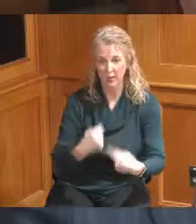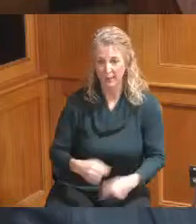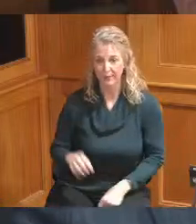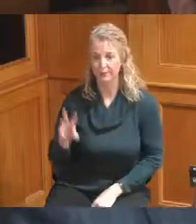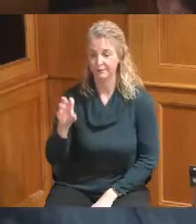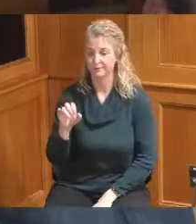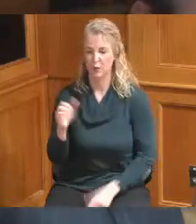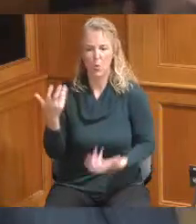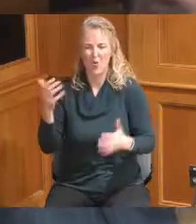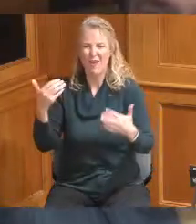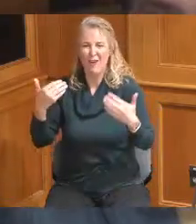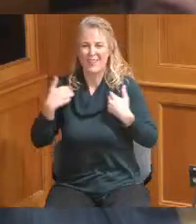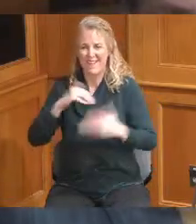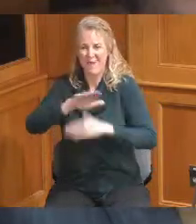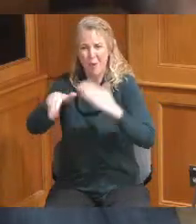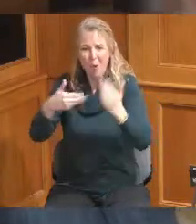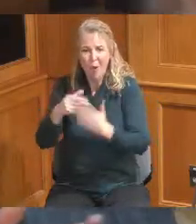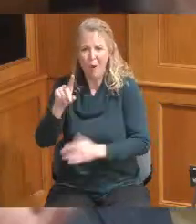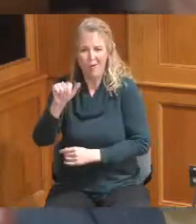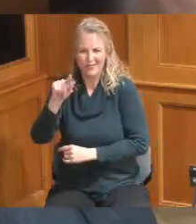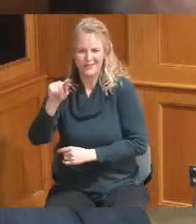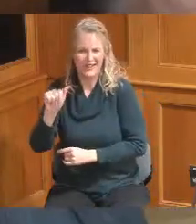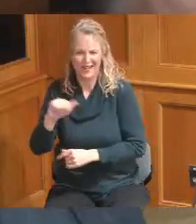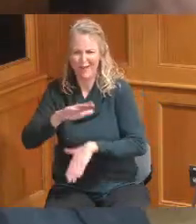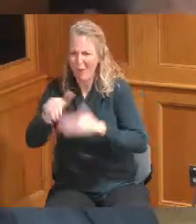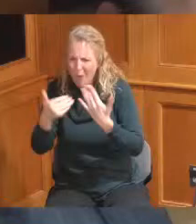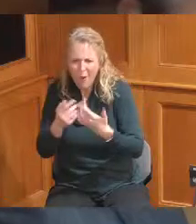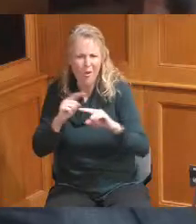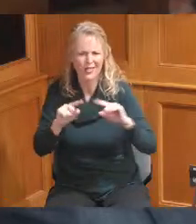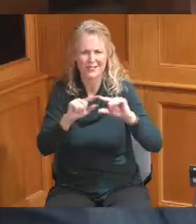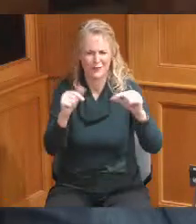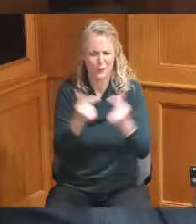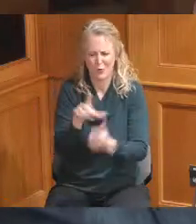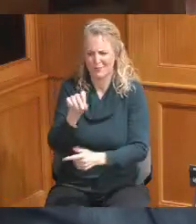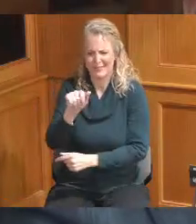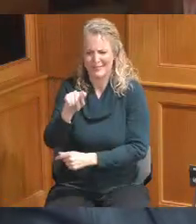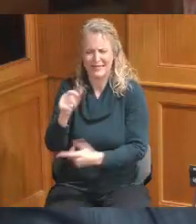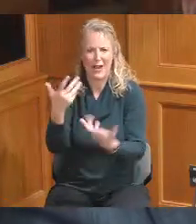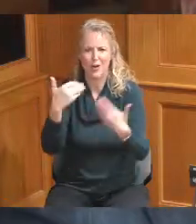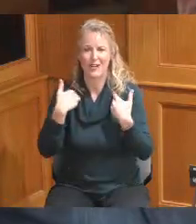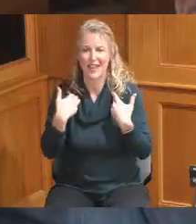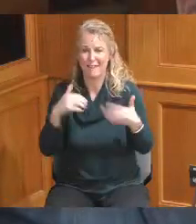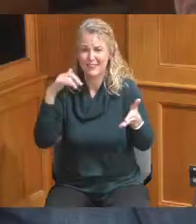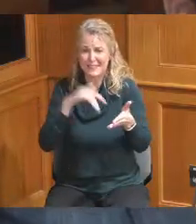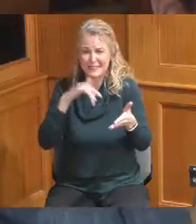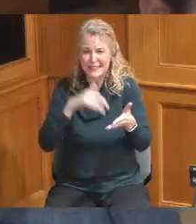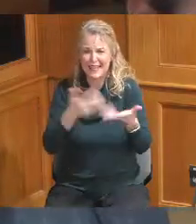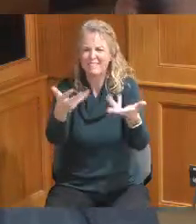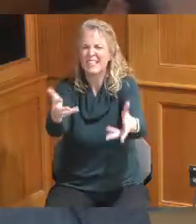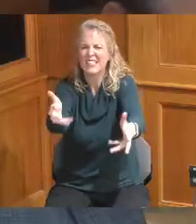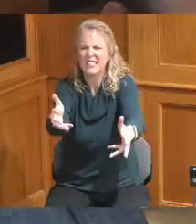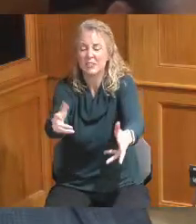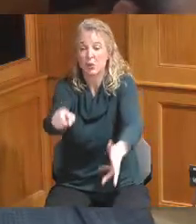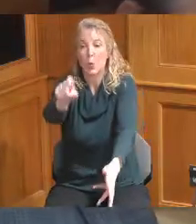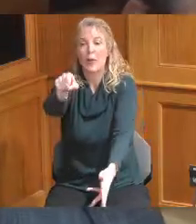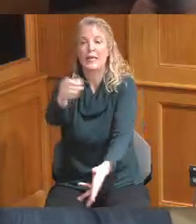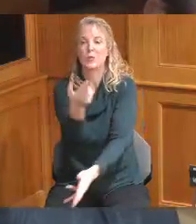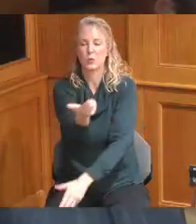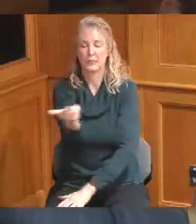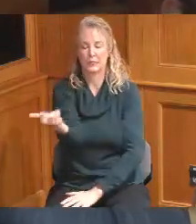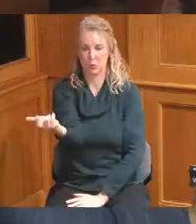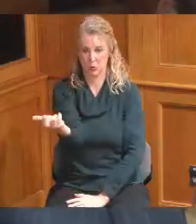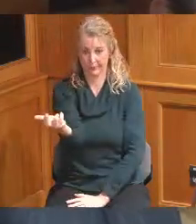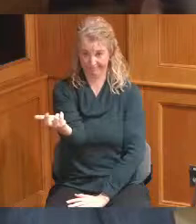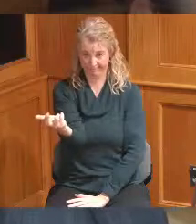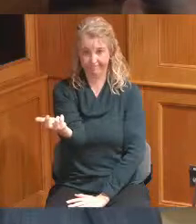data, Urban League's got the data, all these groups. We don't need to be studied. We need some resources.